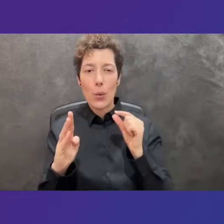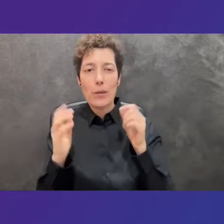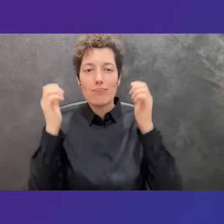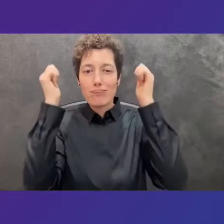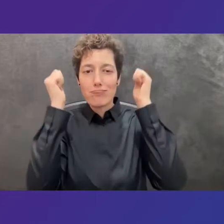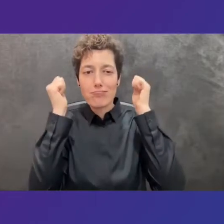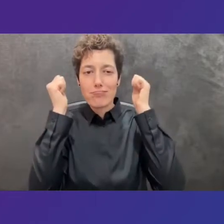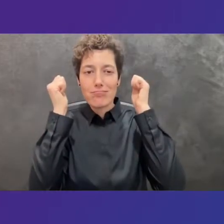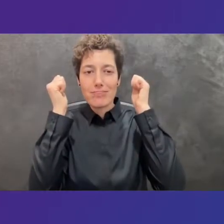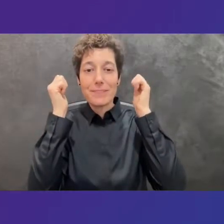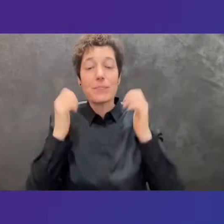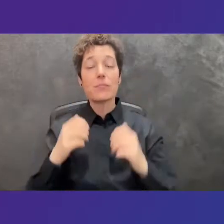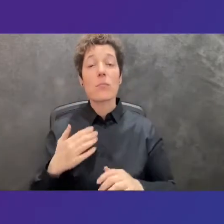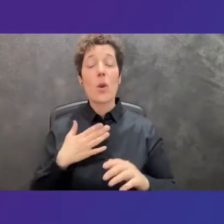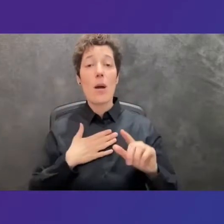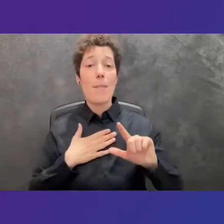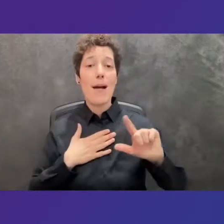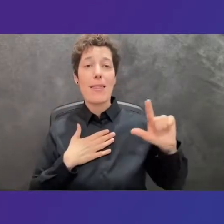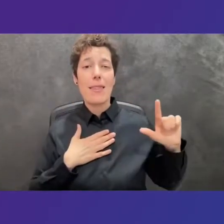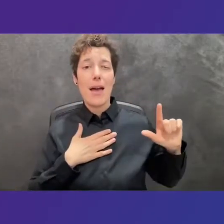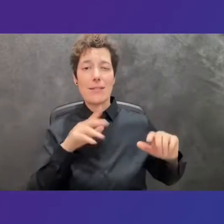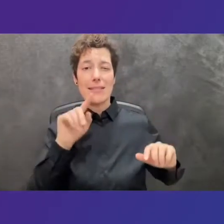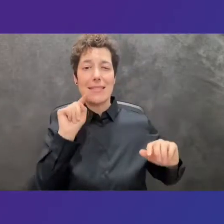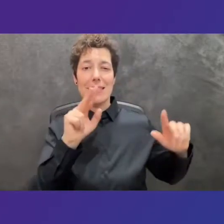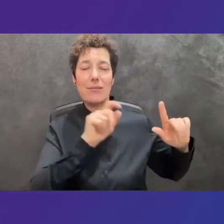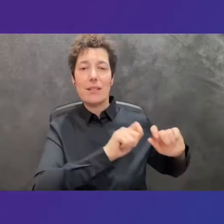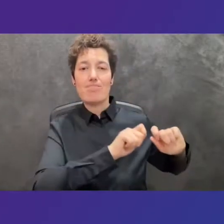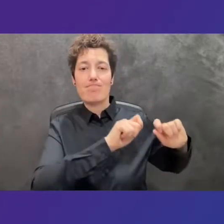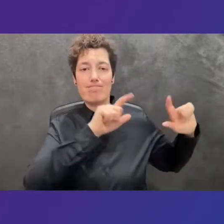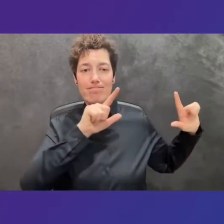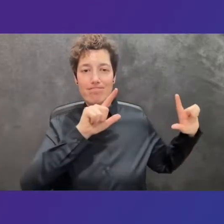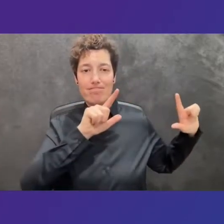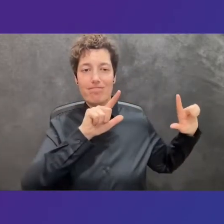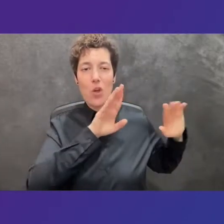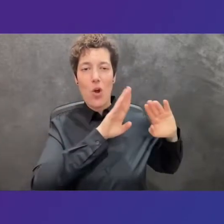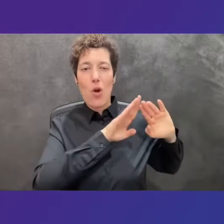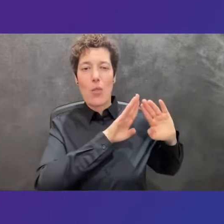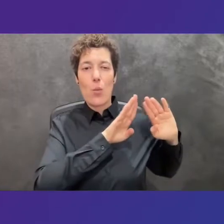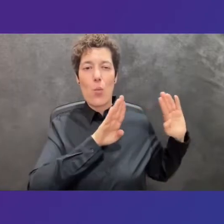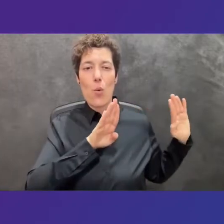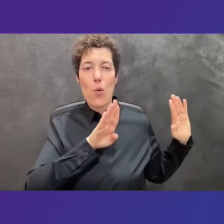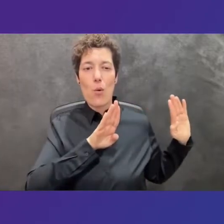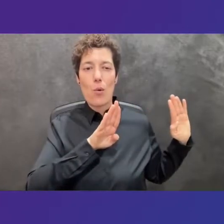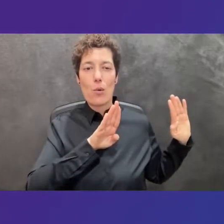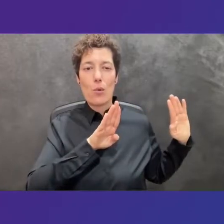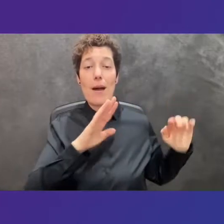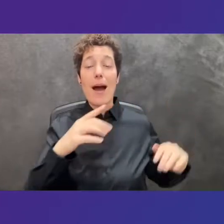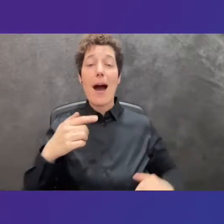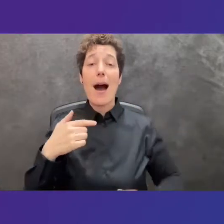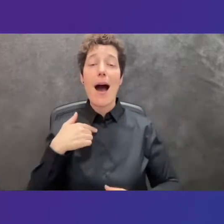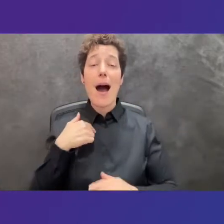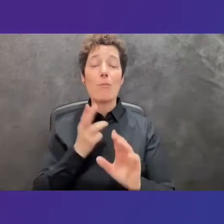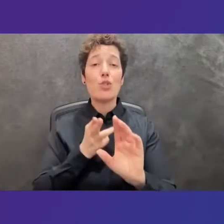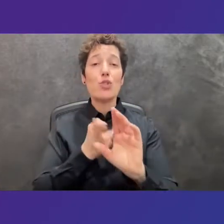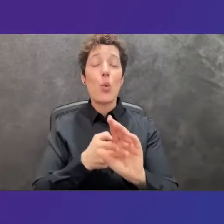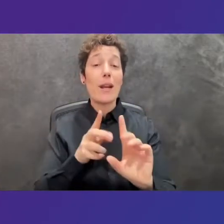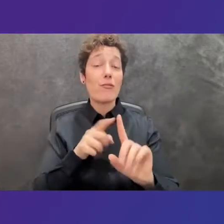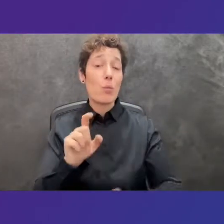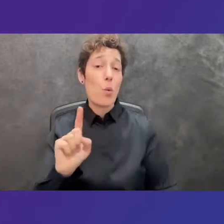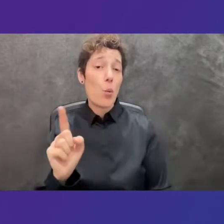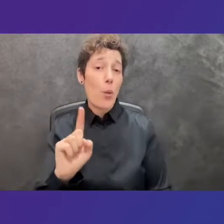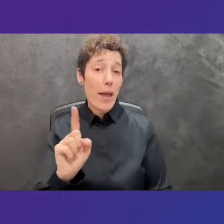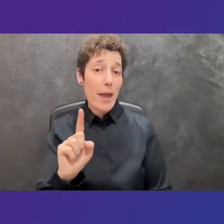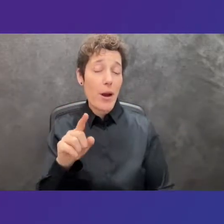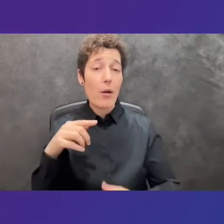To my left, there is a TV mounted on the wall, and I am calling in today from the